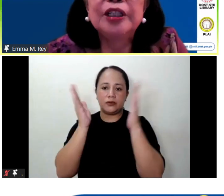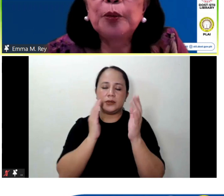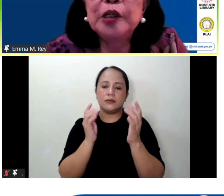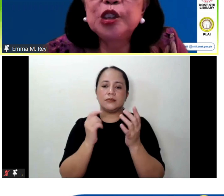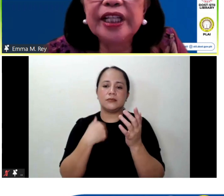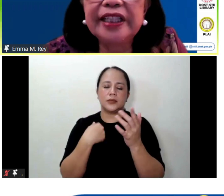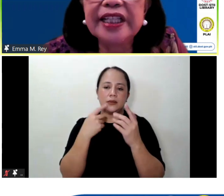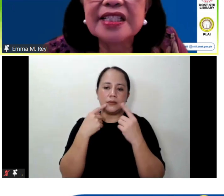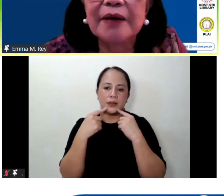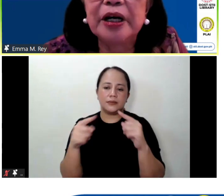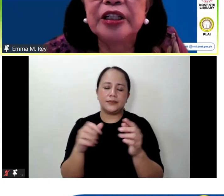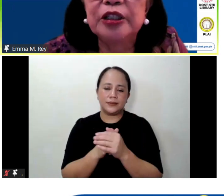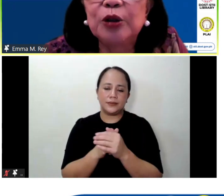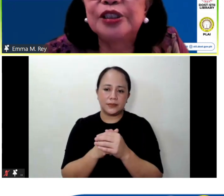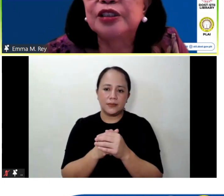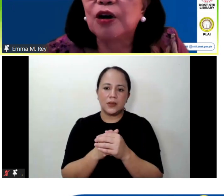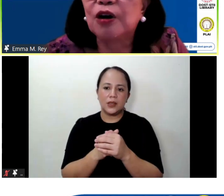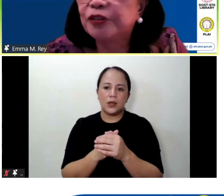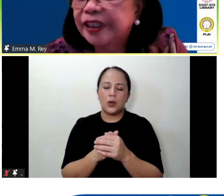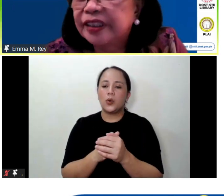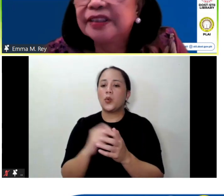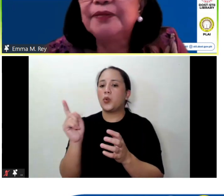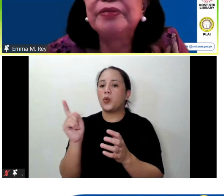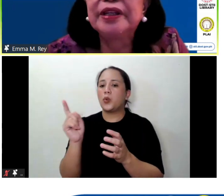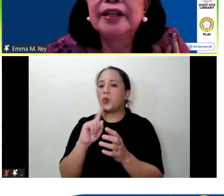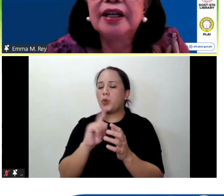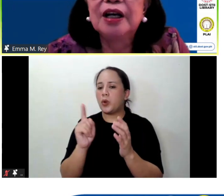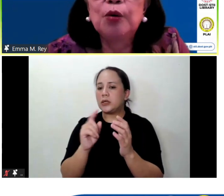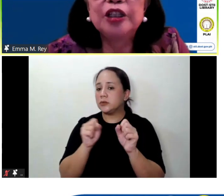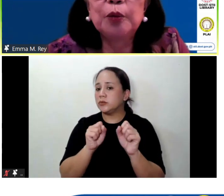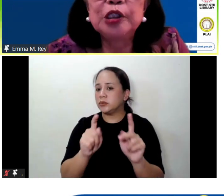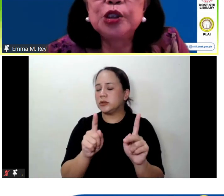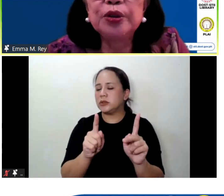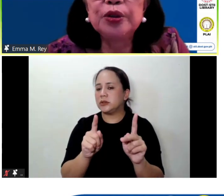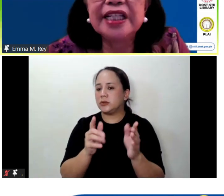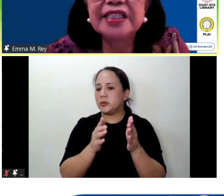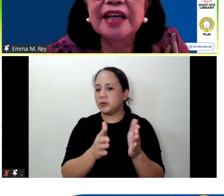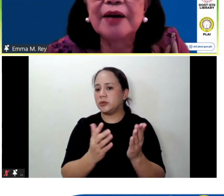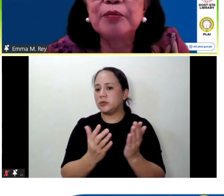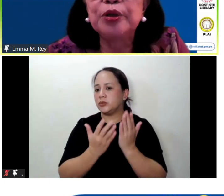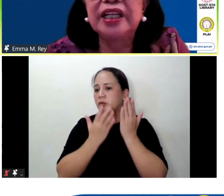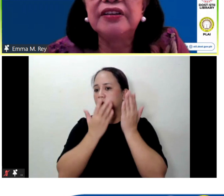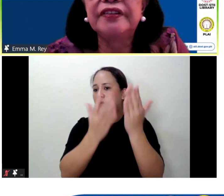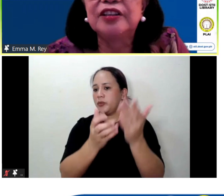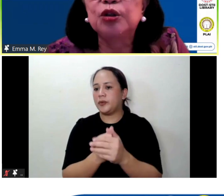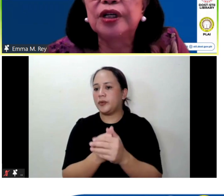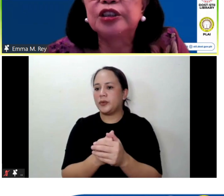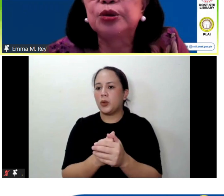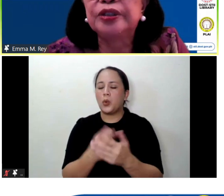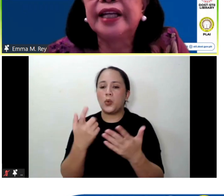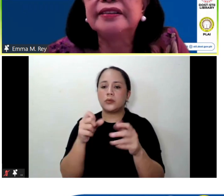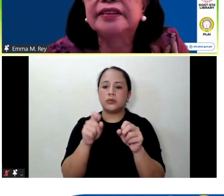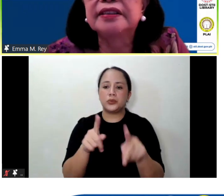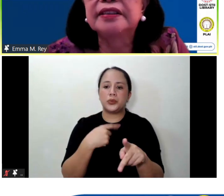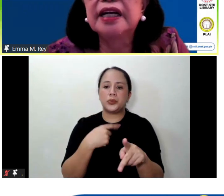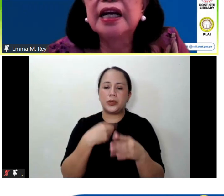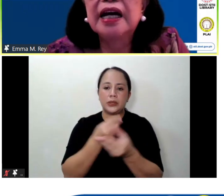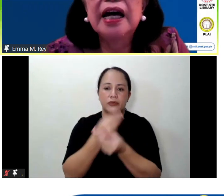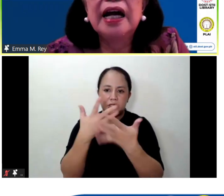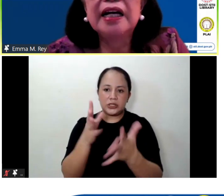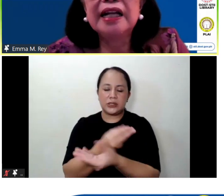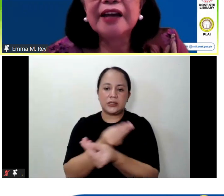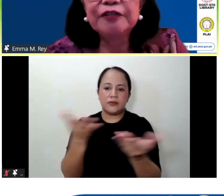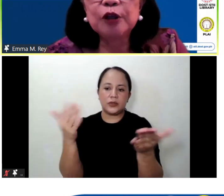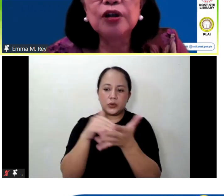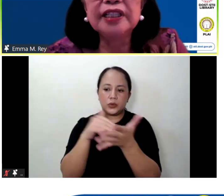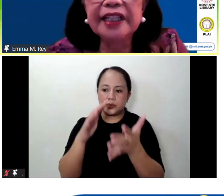What opportunities have our roads offered? What opportunities have we given to our students,